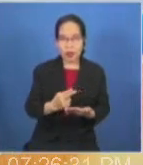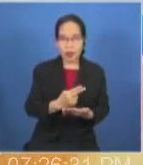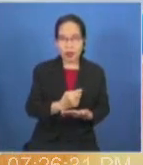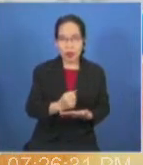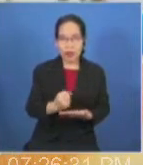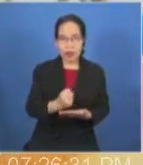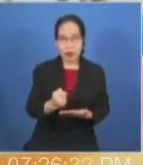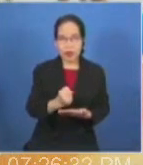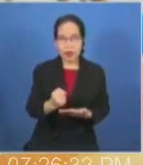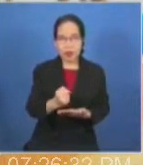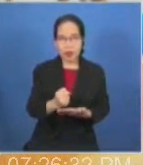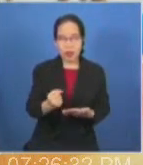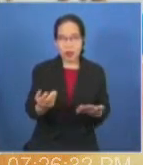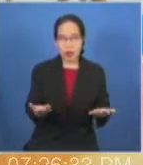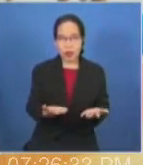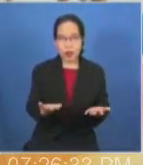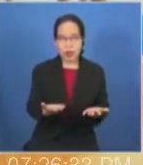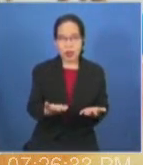the Holy Scriptures.